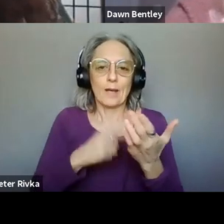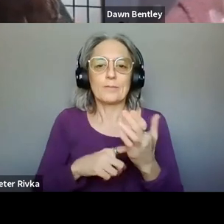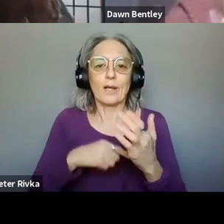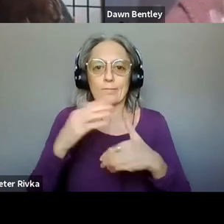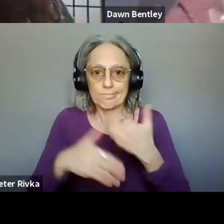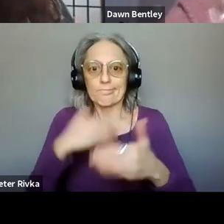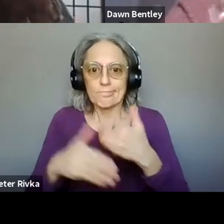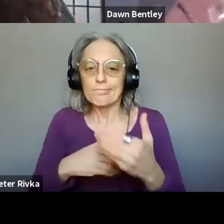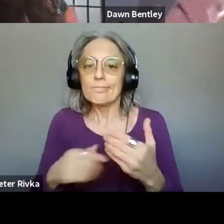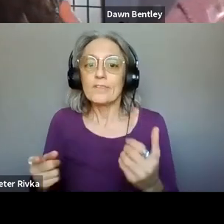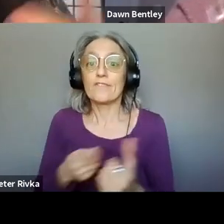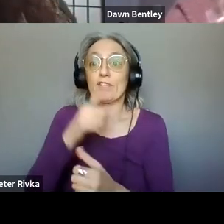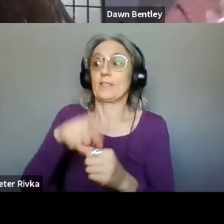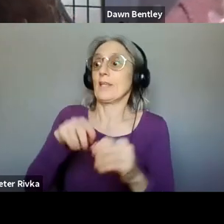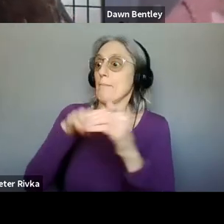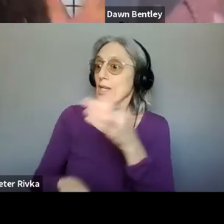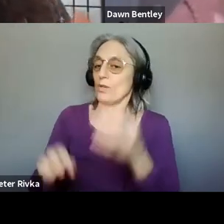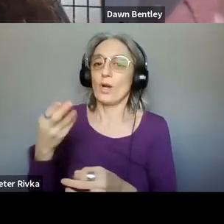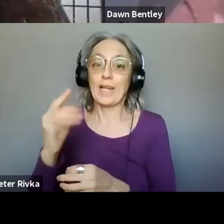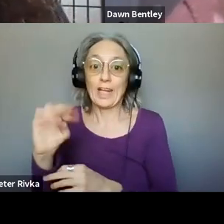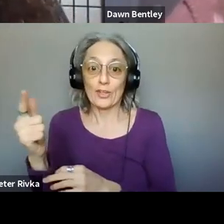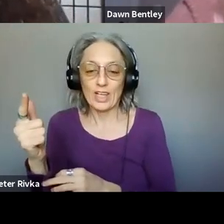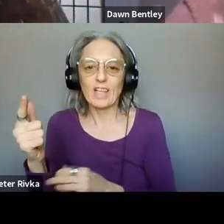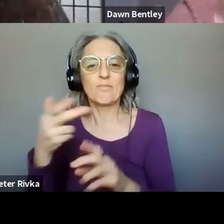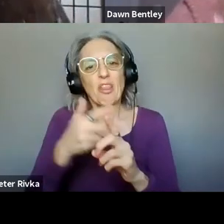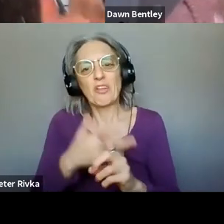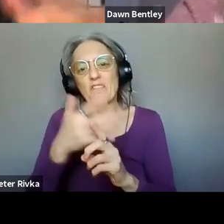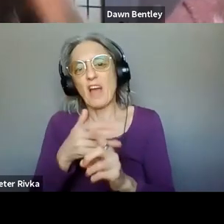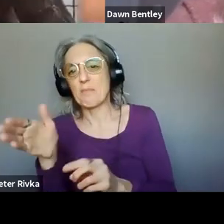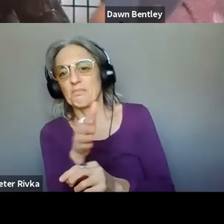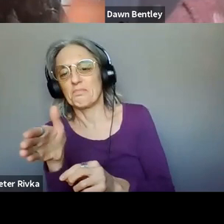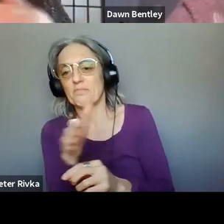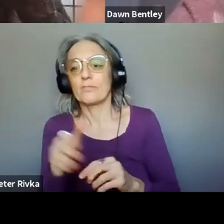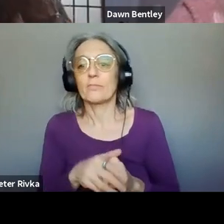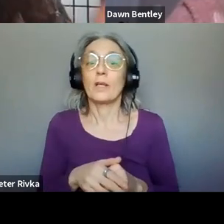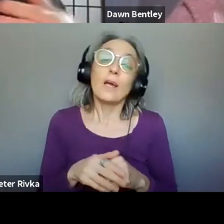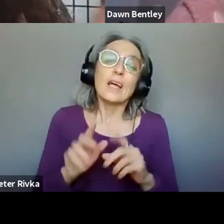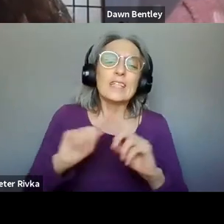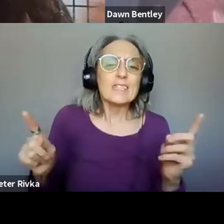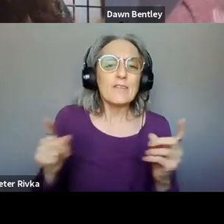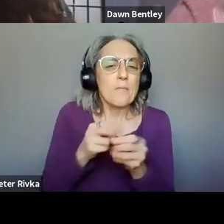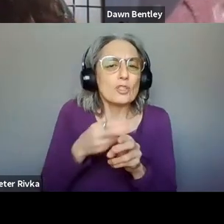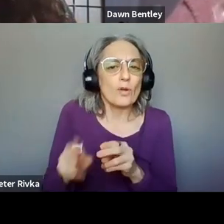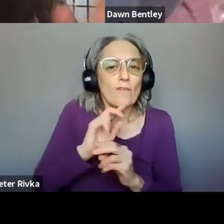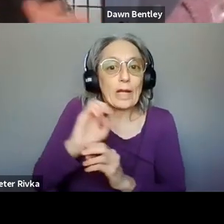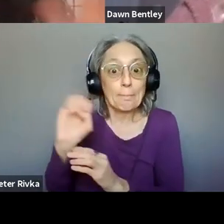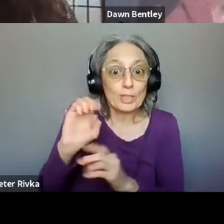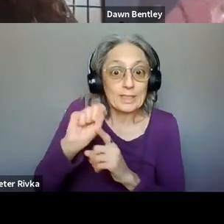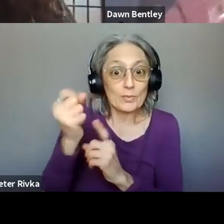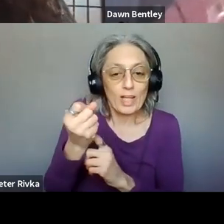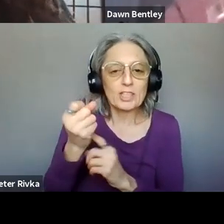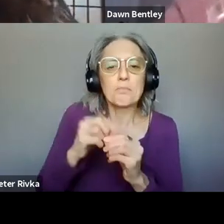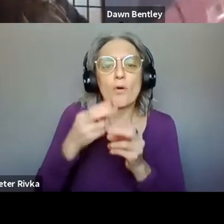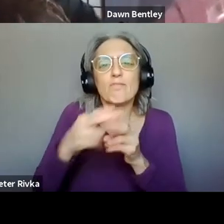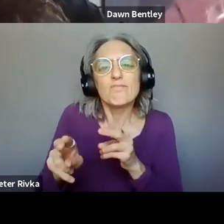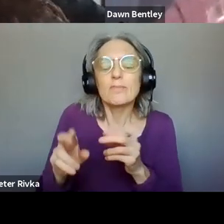first hearing in guardianship. That can change if you have an emergency guardianship going on, but generally we tell people that that's kind of the range to look at from start